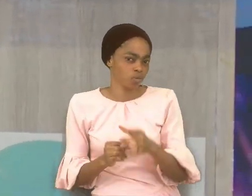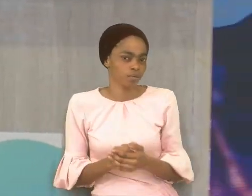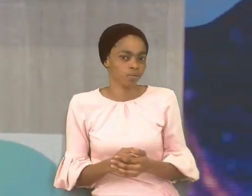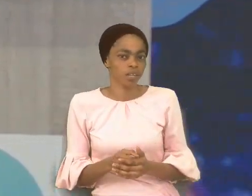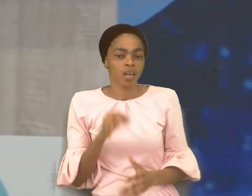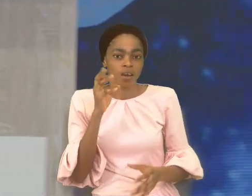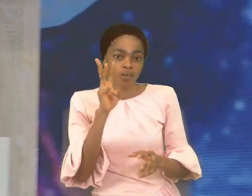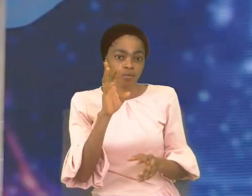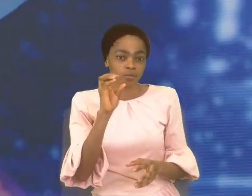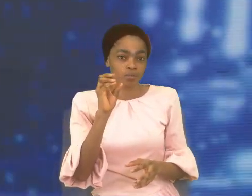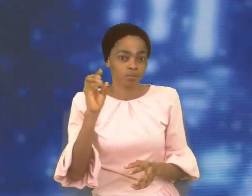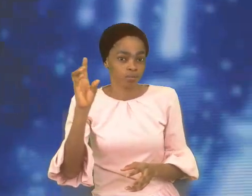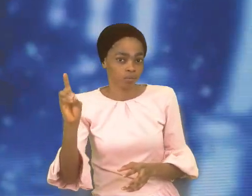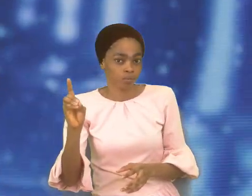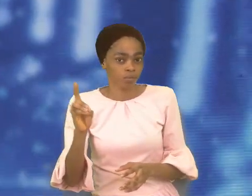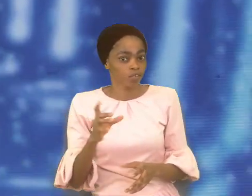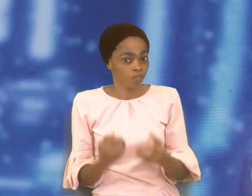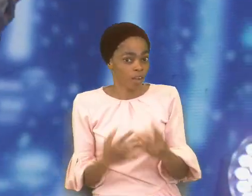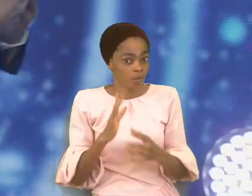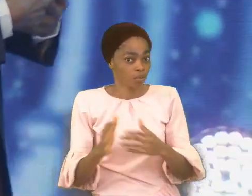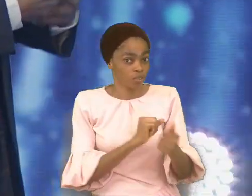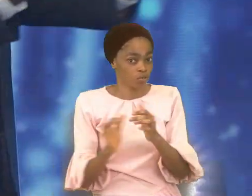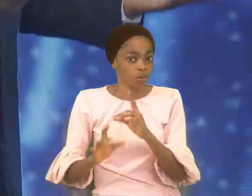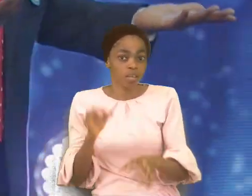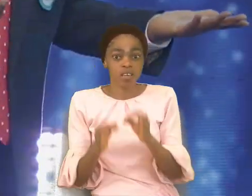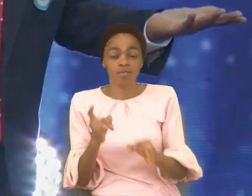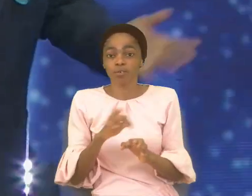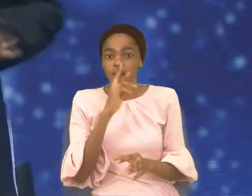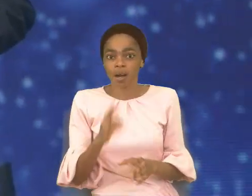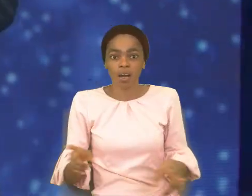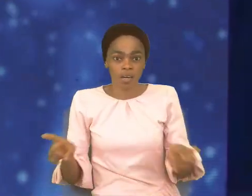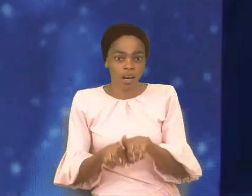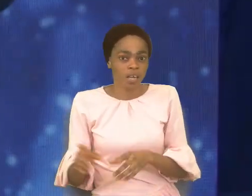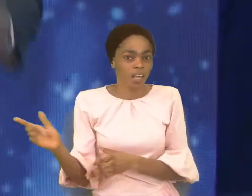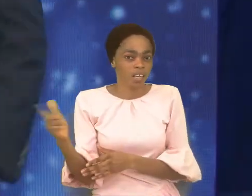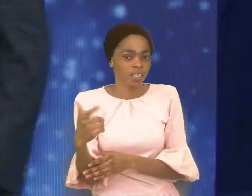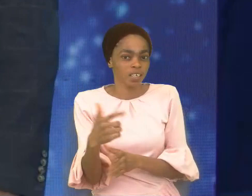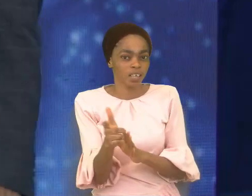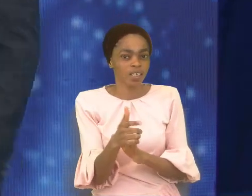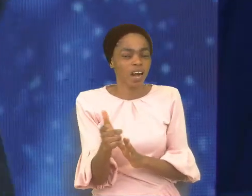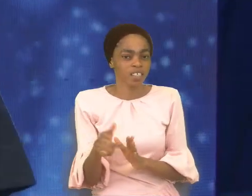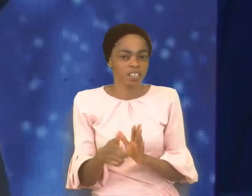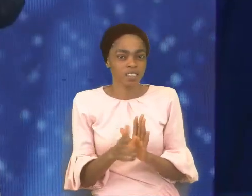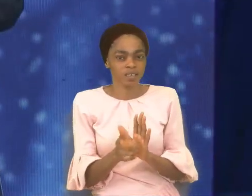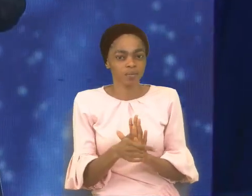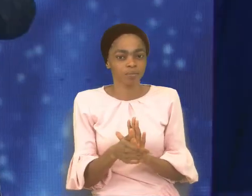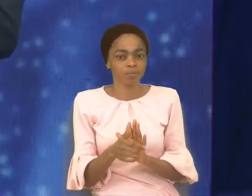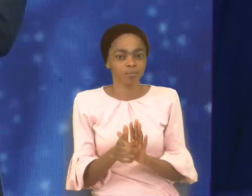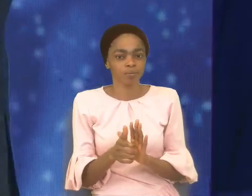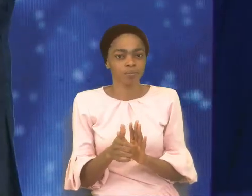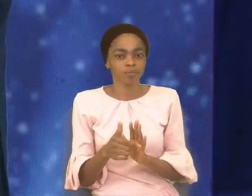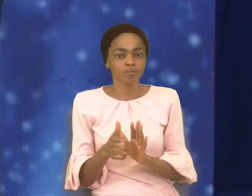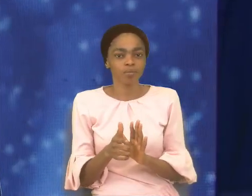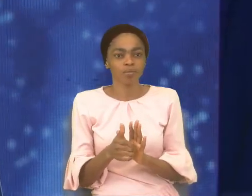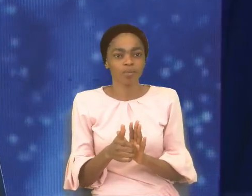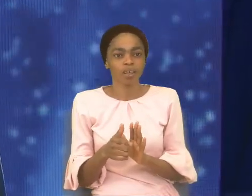you up. If you are the stuff of chaff, the fire will burn you up. But if